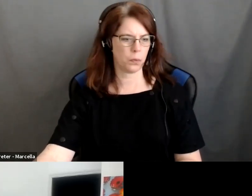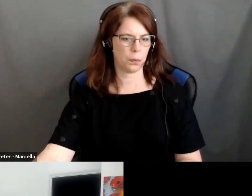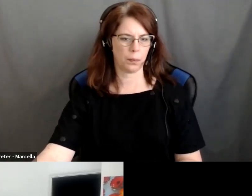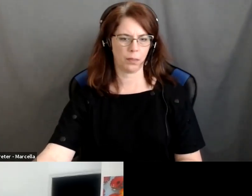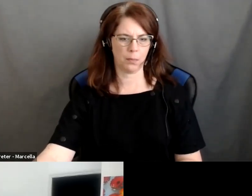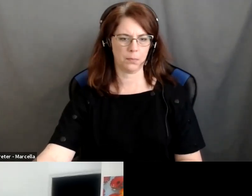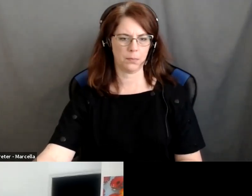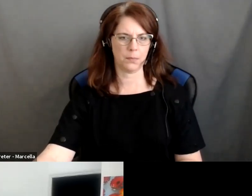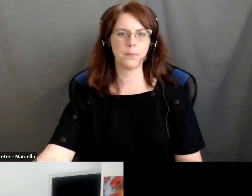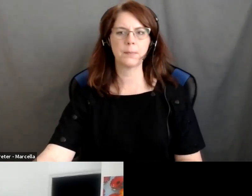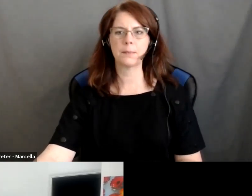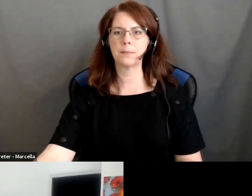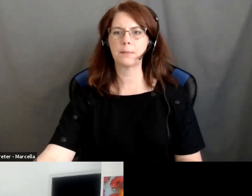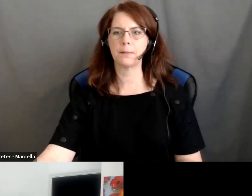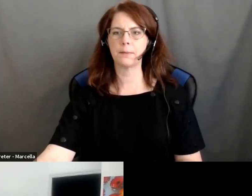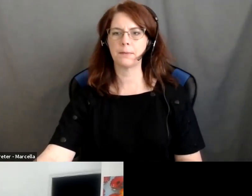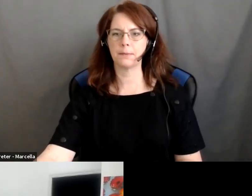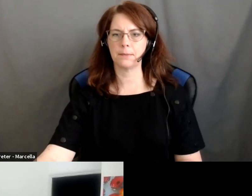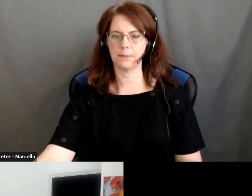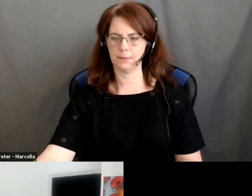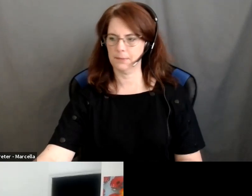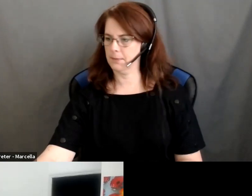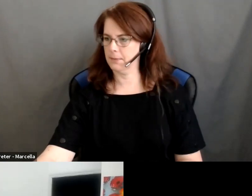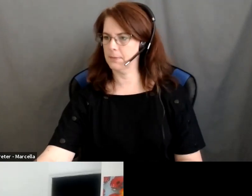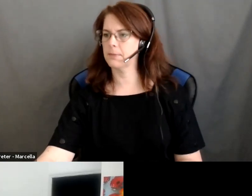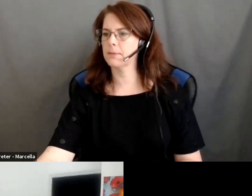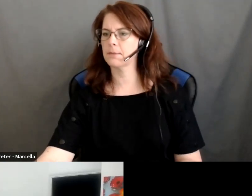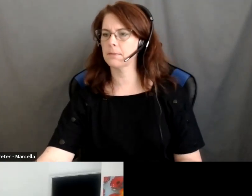I wonder if I should do that as well,